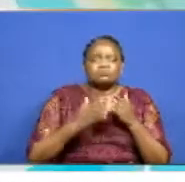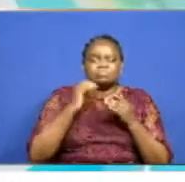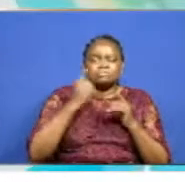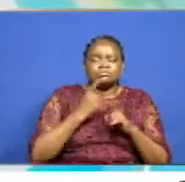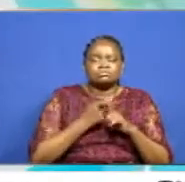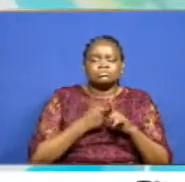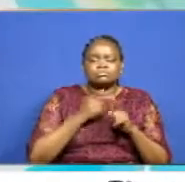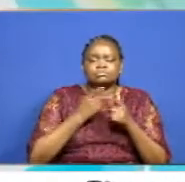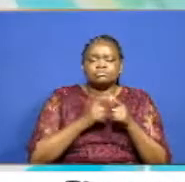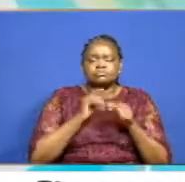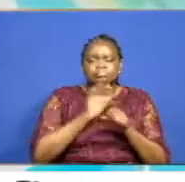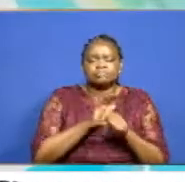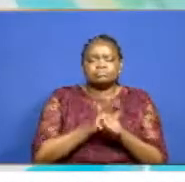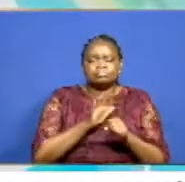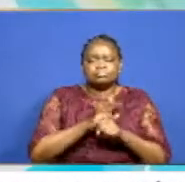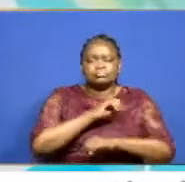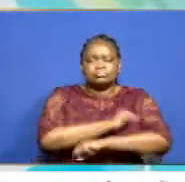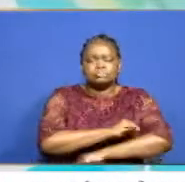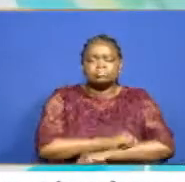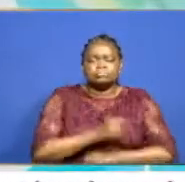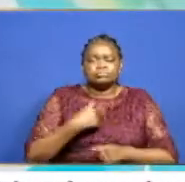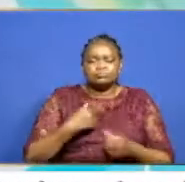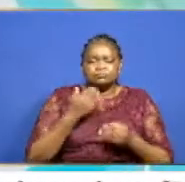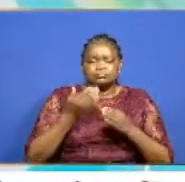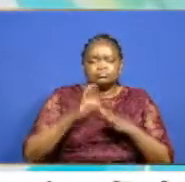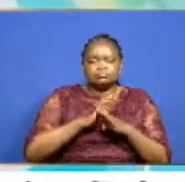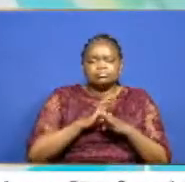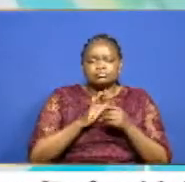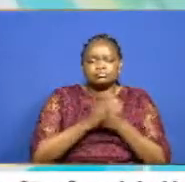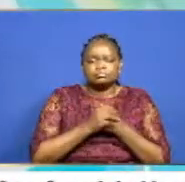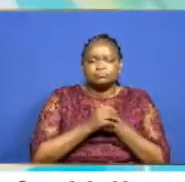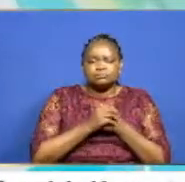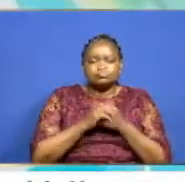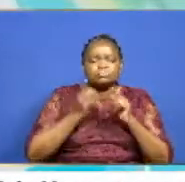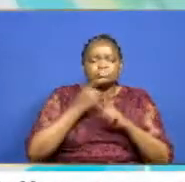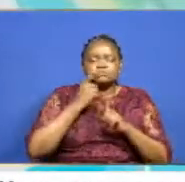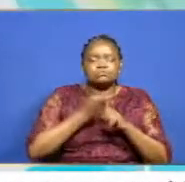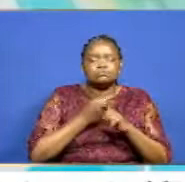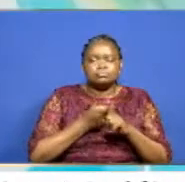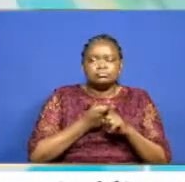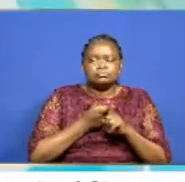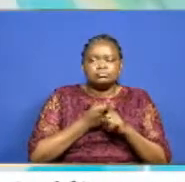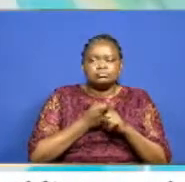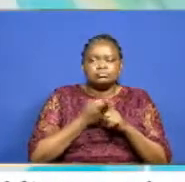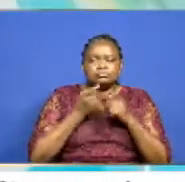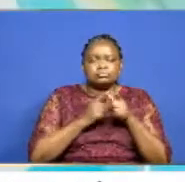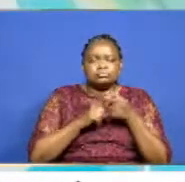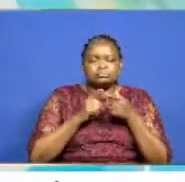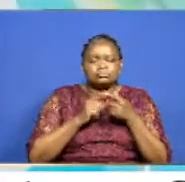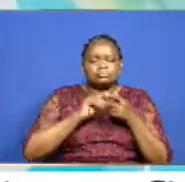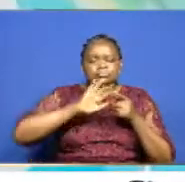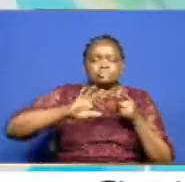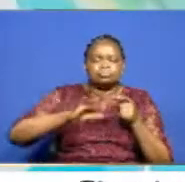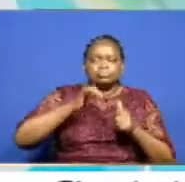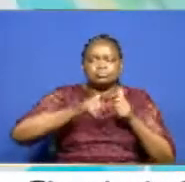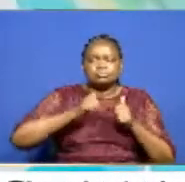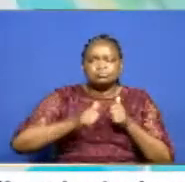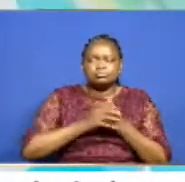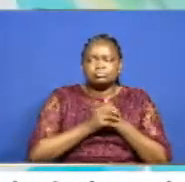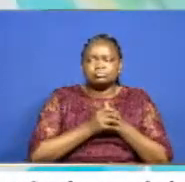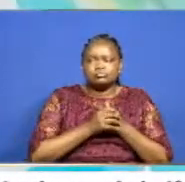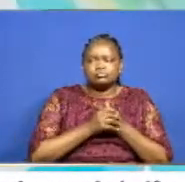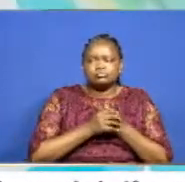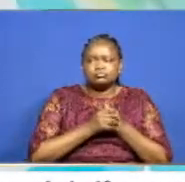a majority of our schools had actually covered the content for first term. And what had remained is actually